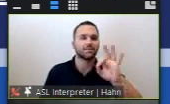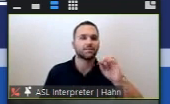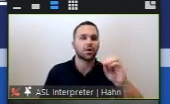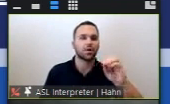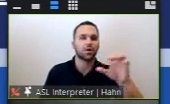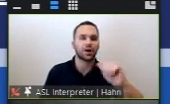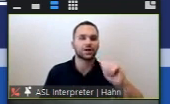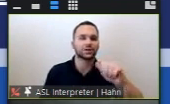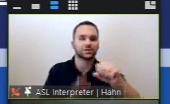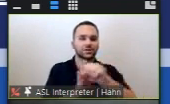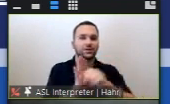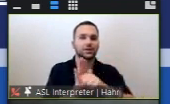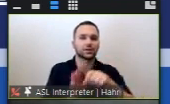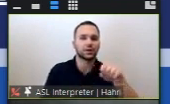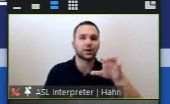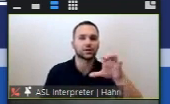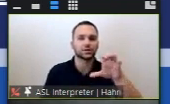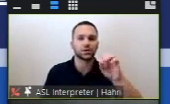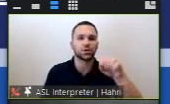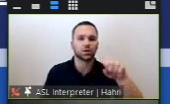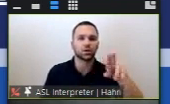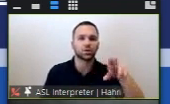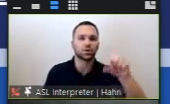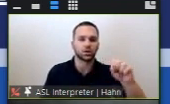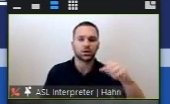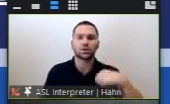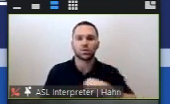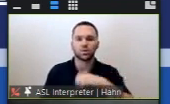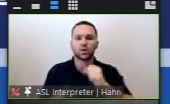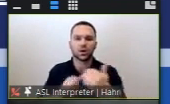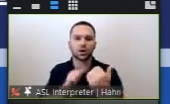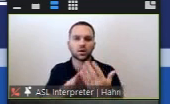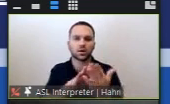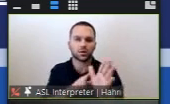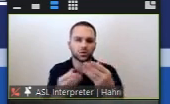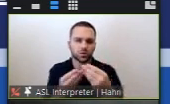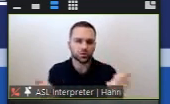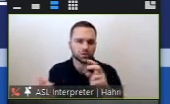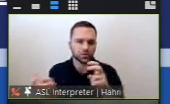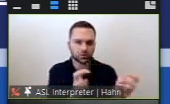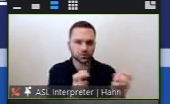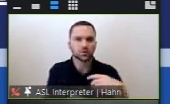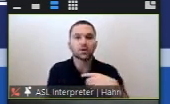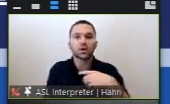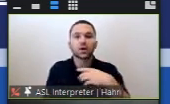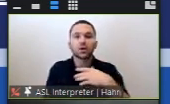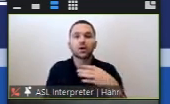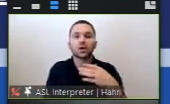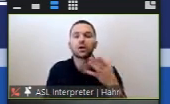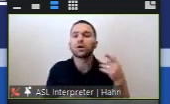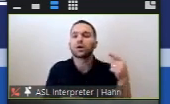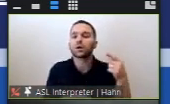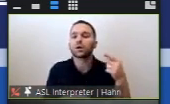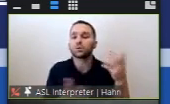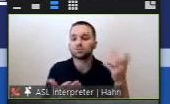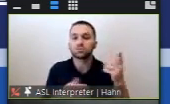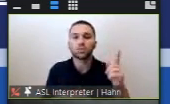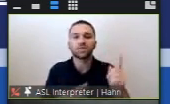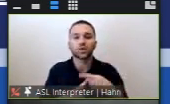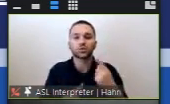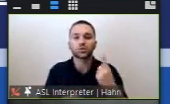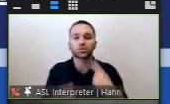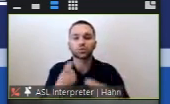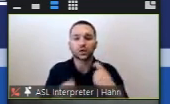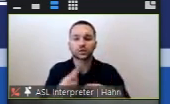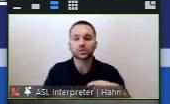media_info@state.co.us, and we can address that with the appropriate subject matter expert. And let's go ahead and stick with first questions first. And if we have time, we will get